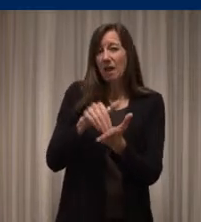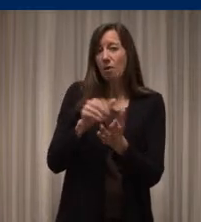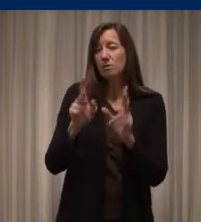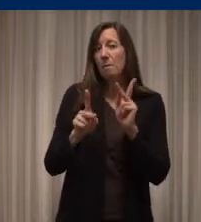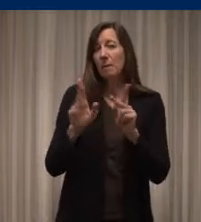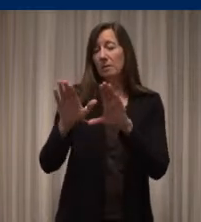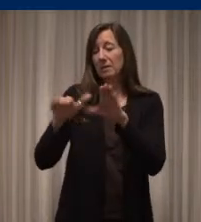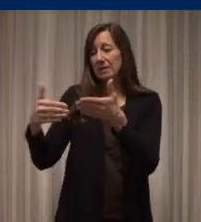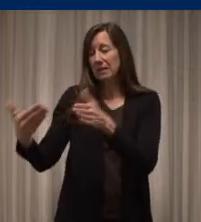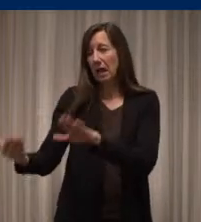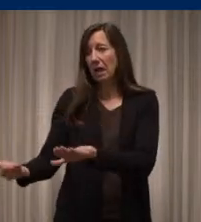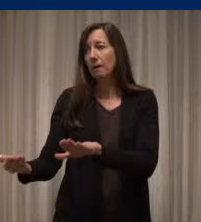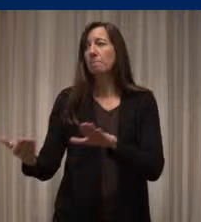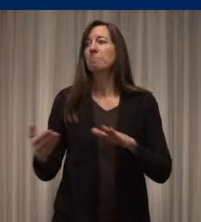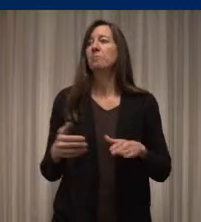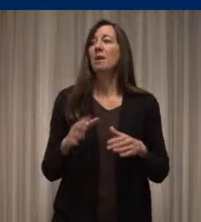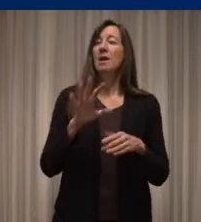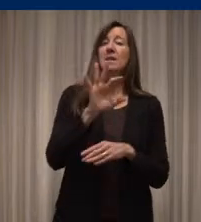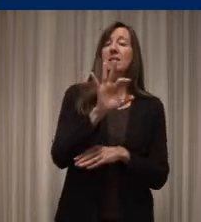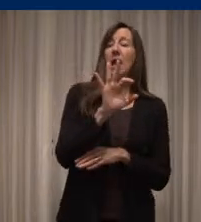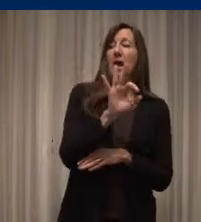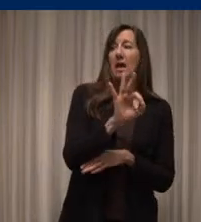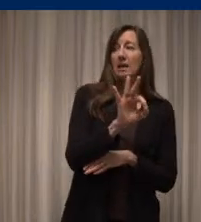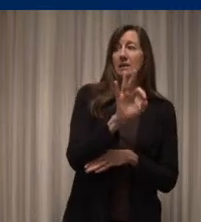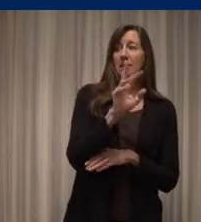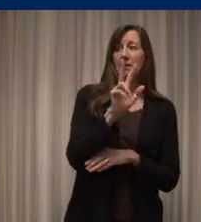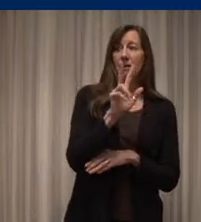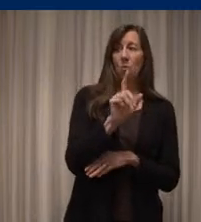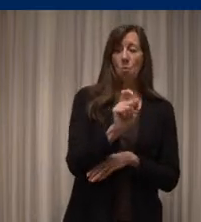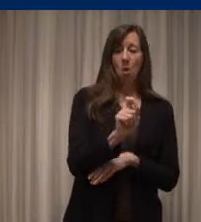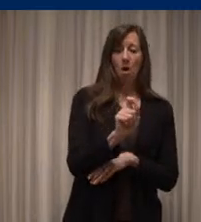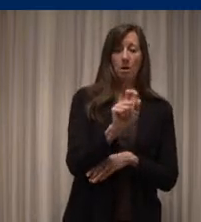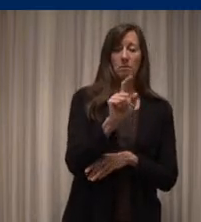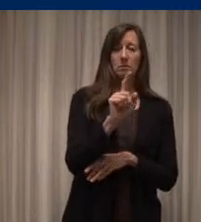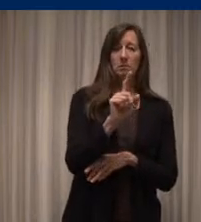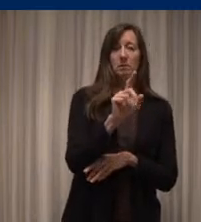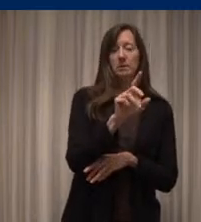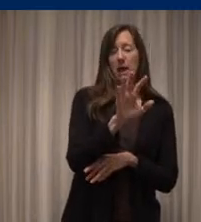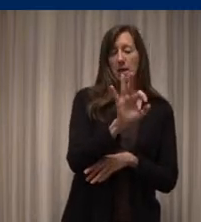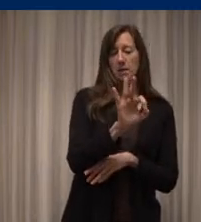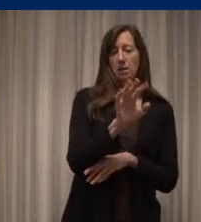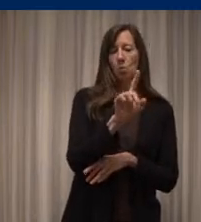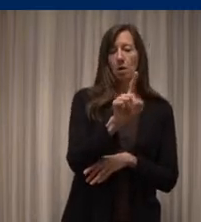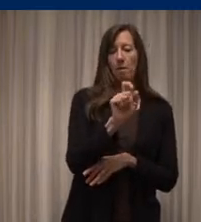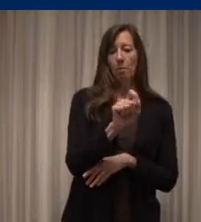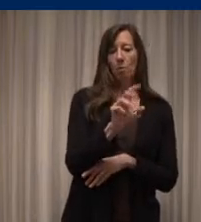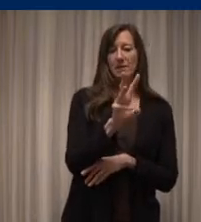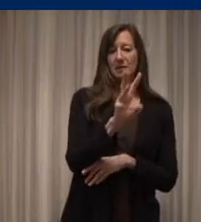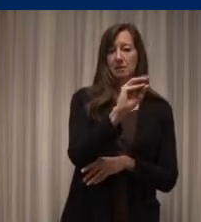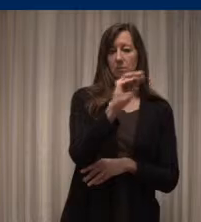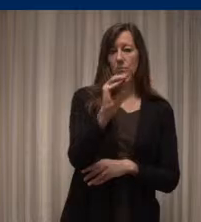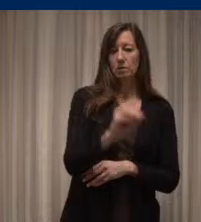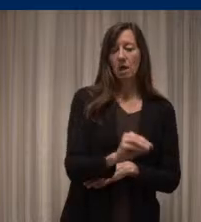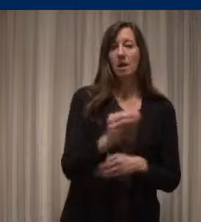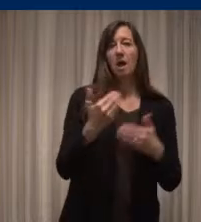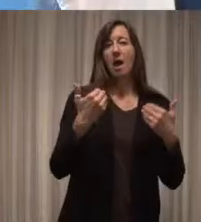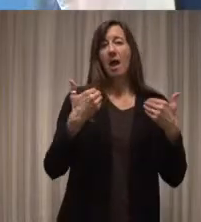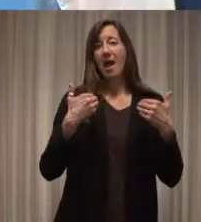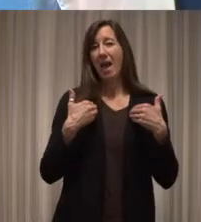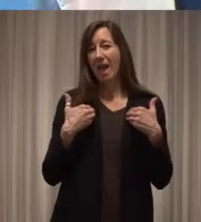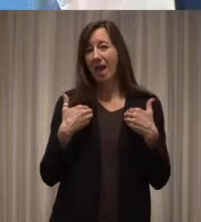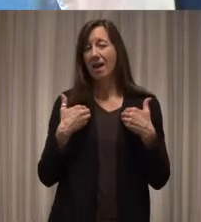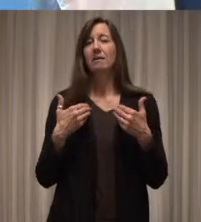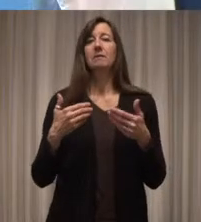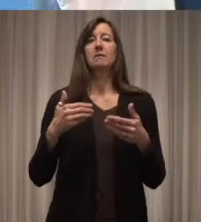91.6%, 33,000 plus, of those that have passed had at least one underlying health condition or